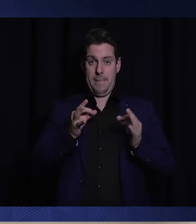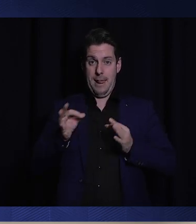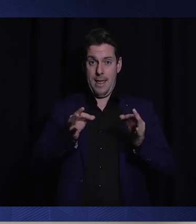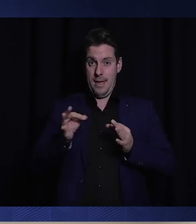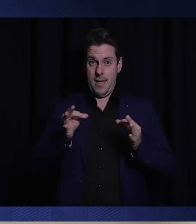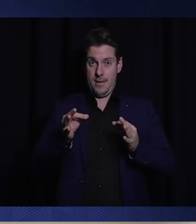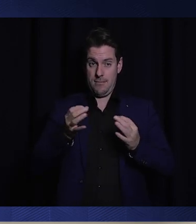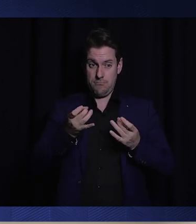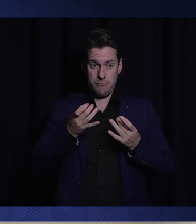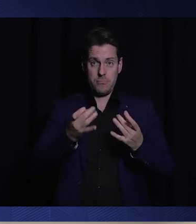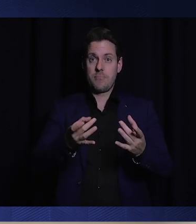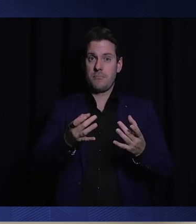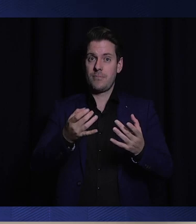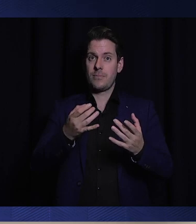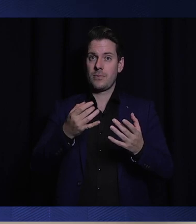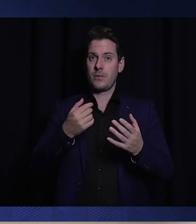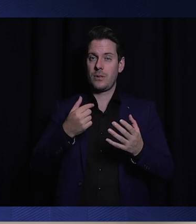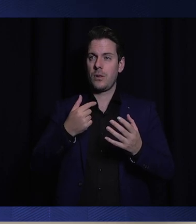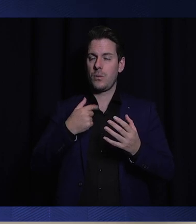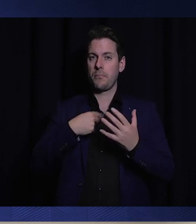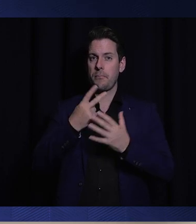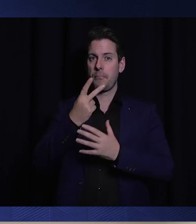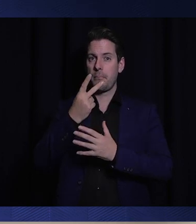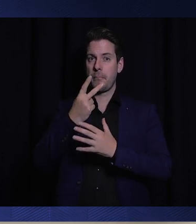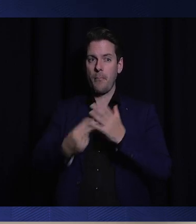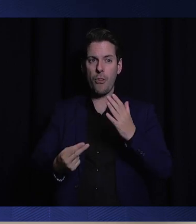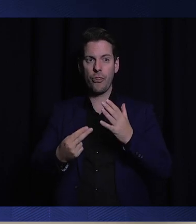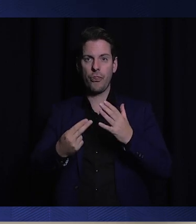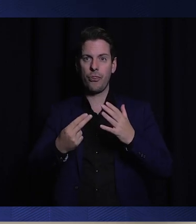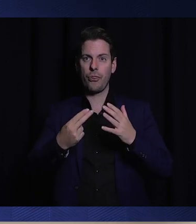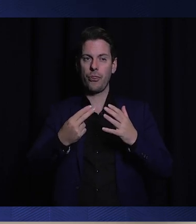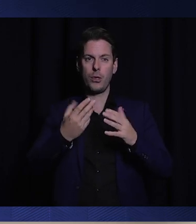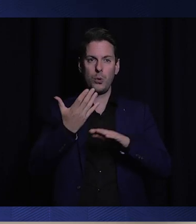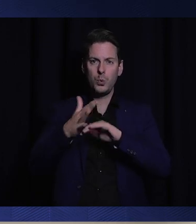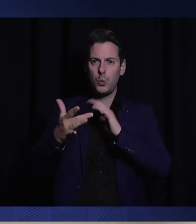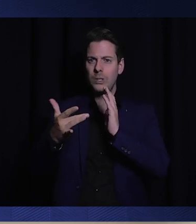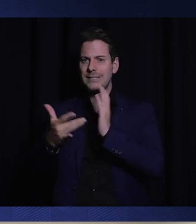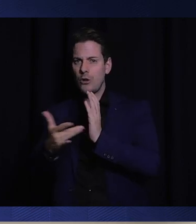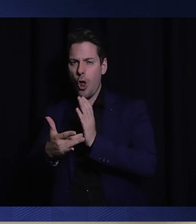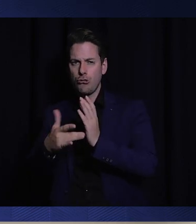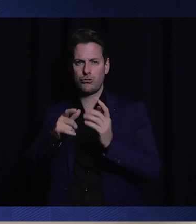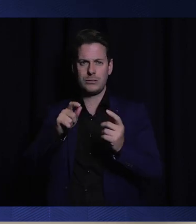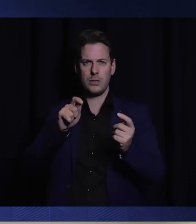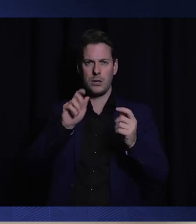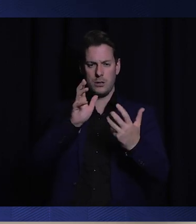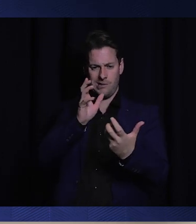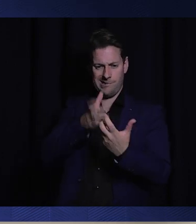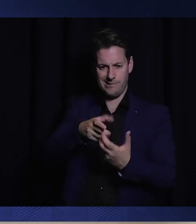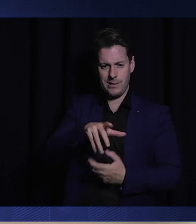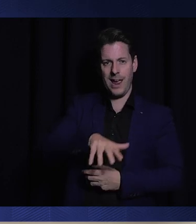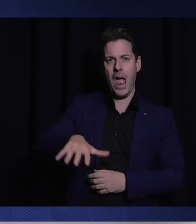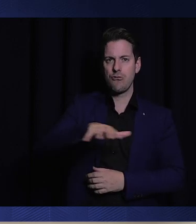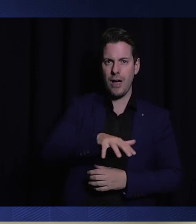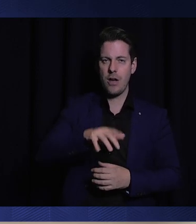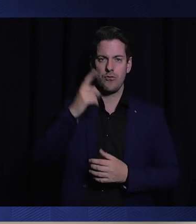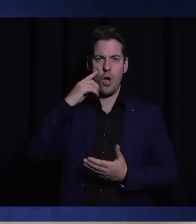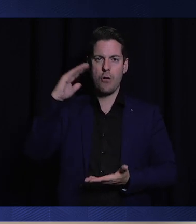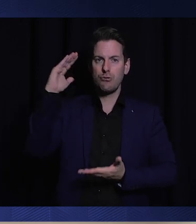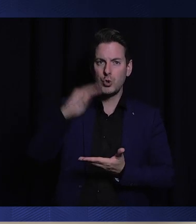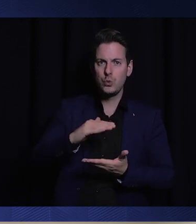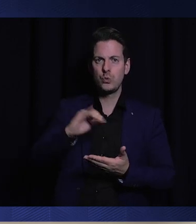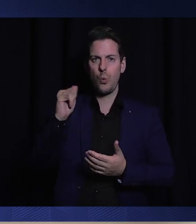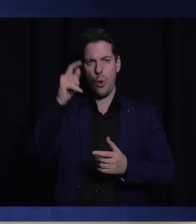these nature-based solutions. Thank you for the opportunity to present today, and I would like to now pass back on